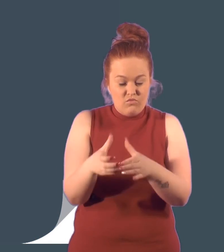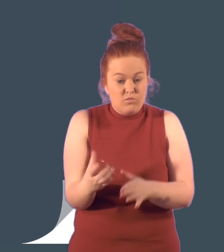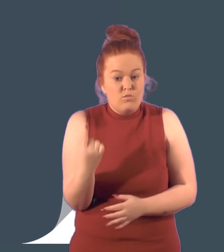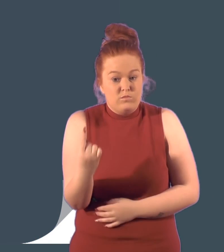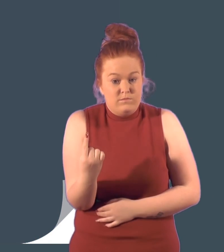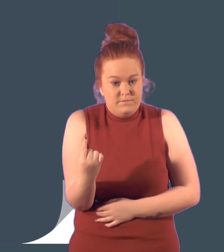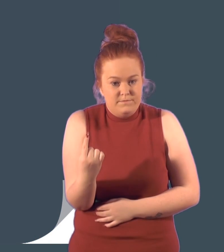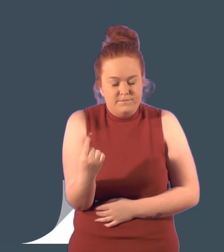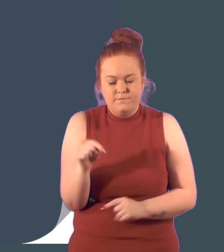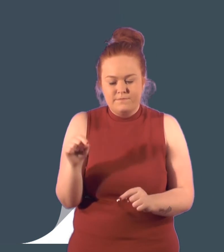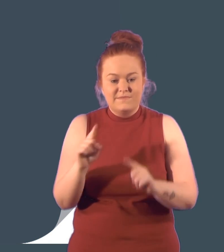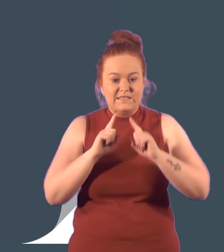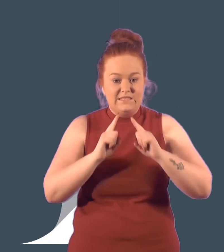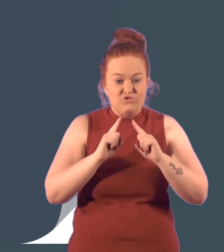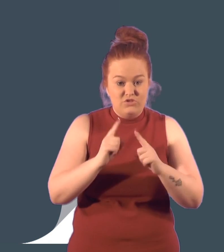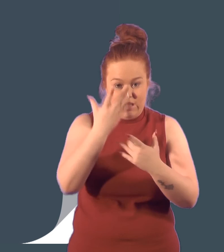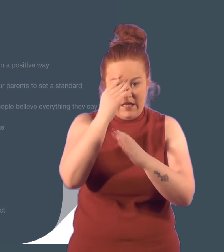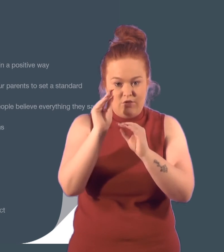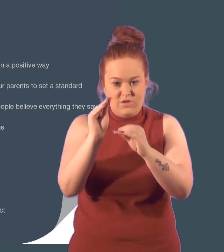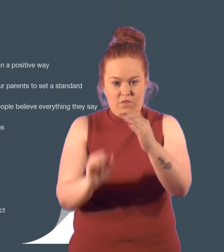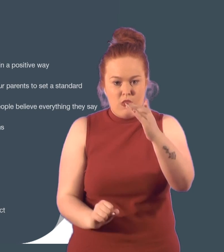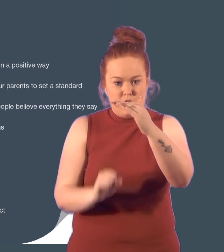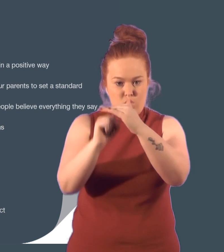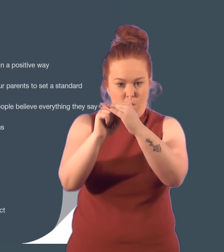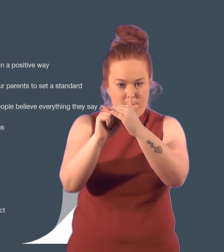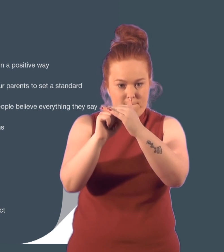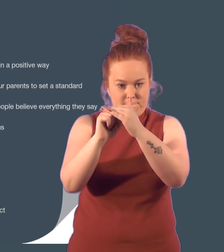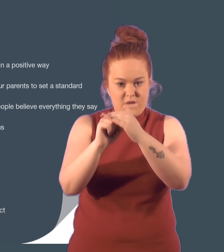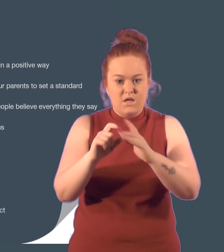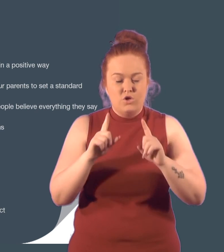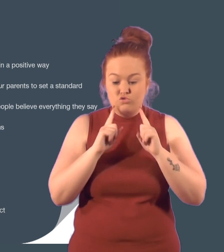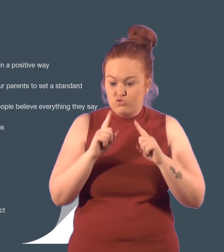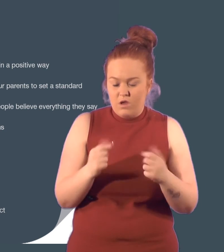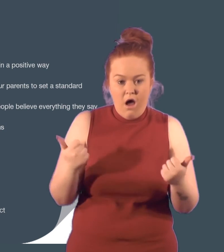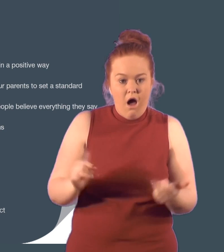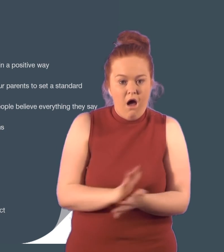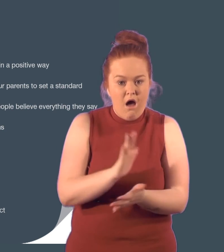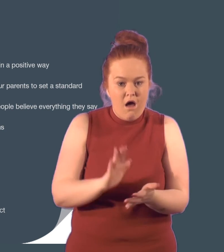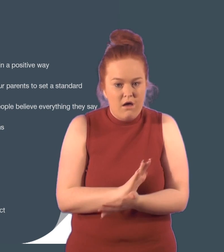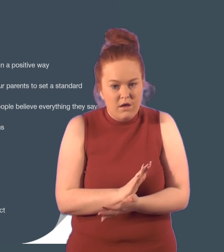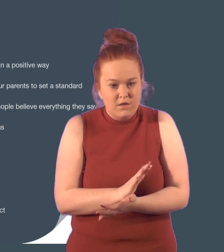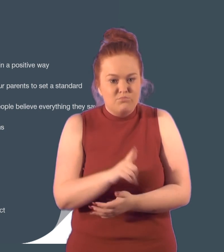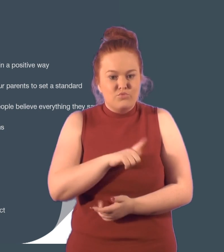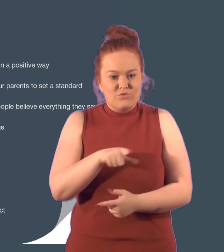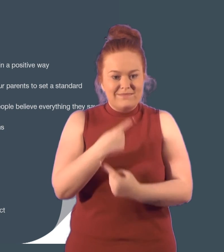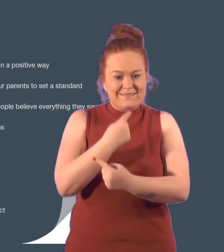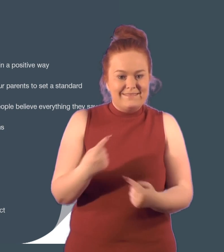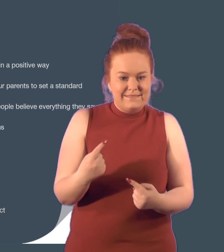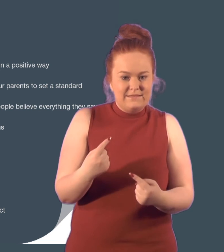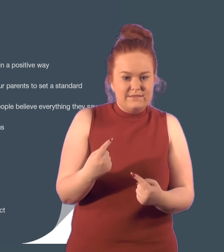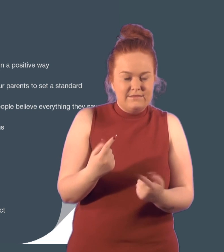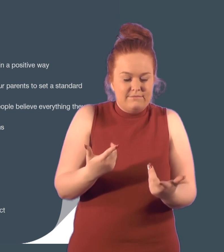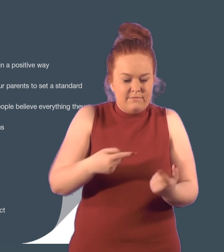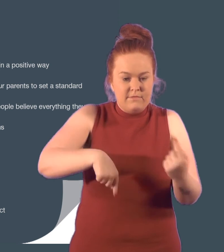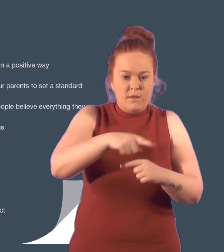Interestingly, Learner Group 1 put teachers and educators at the top, which their tutor was chuffed about. They were kind of